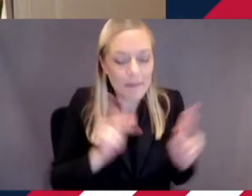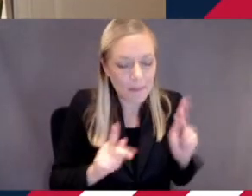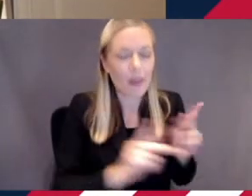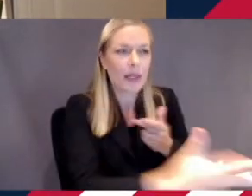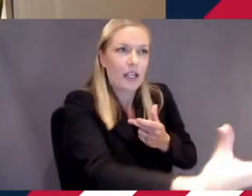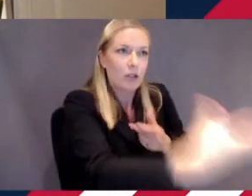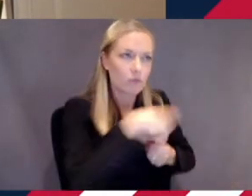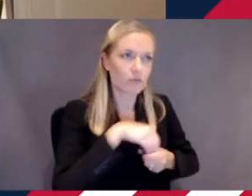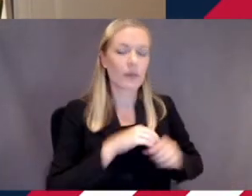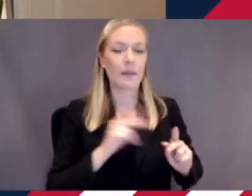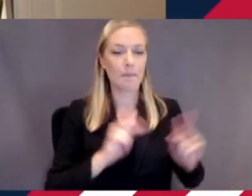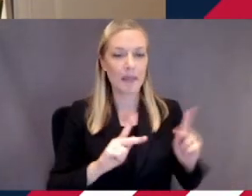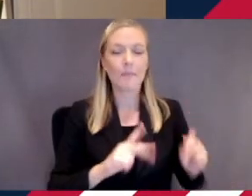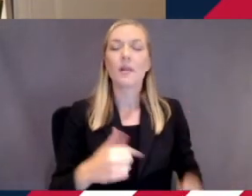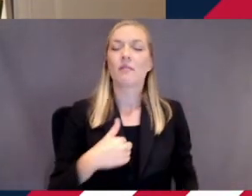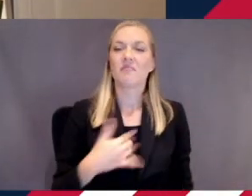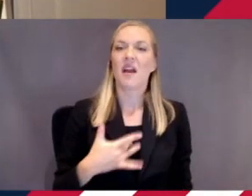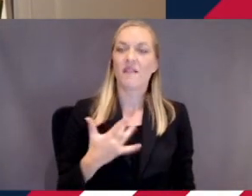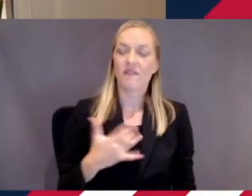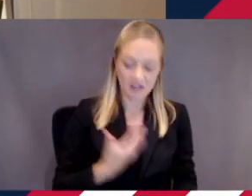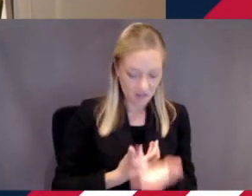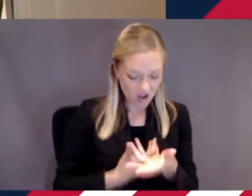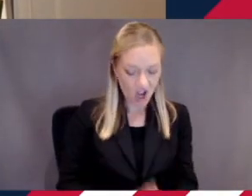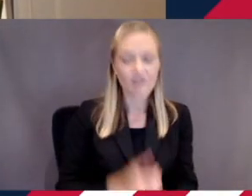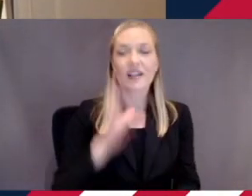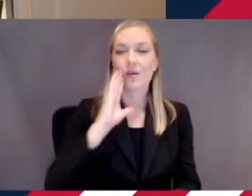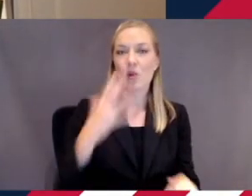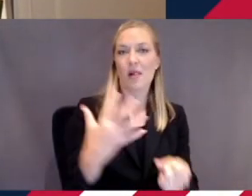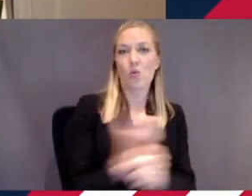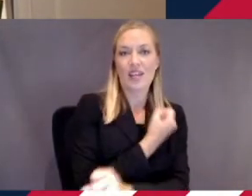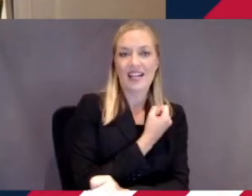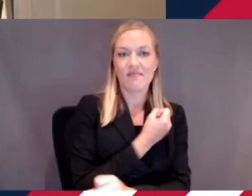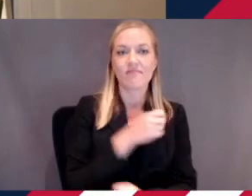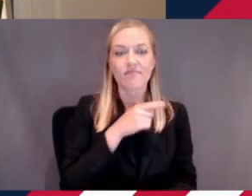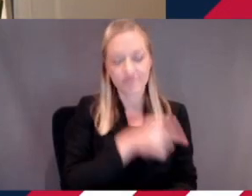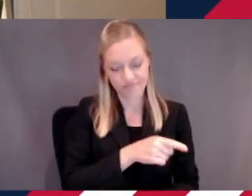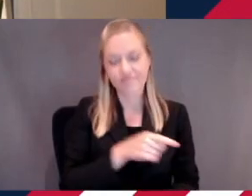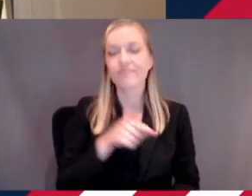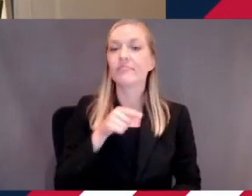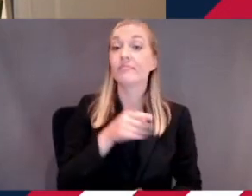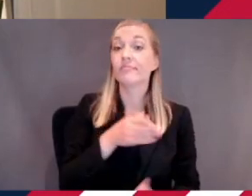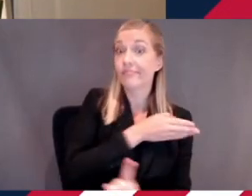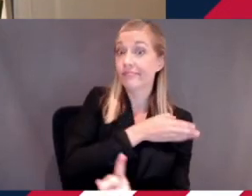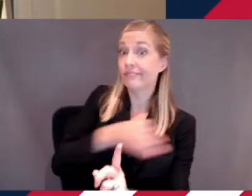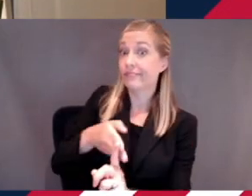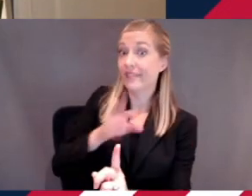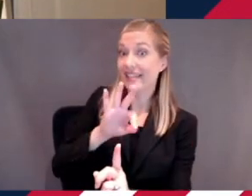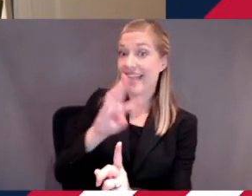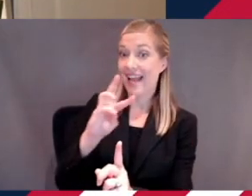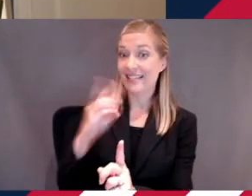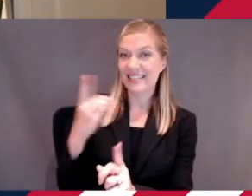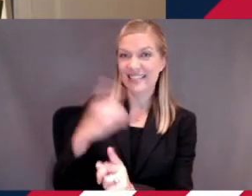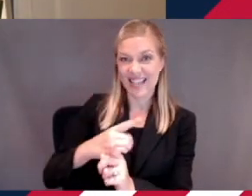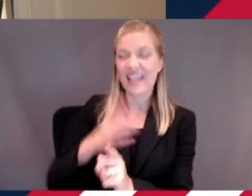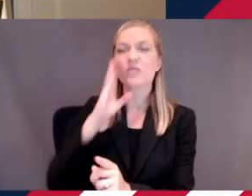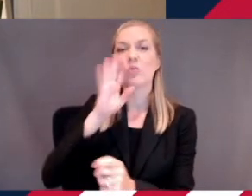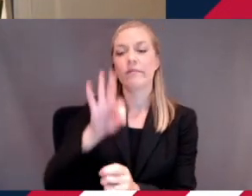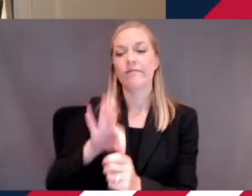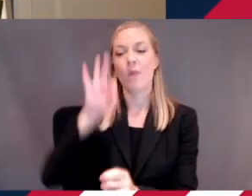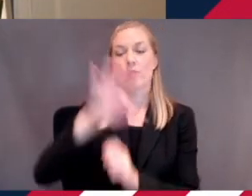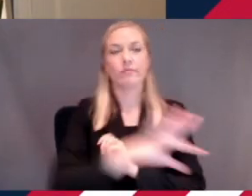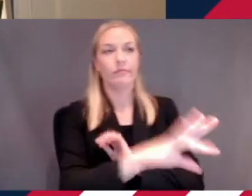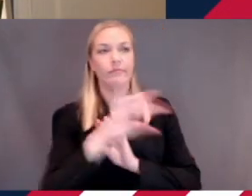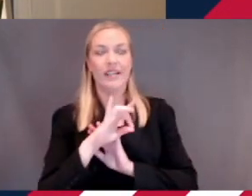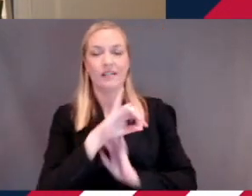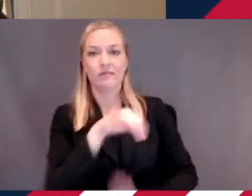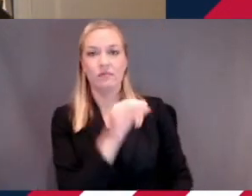out today and will win out in 96 days. We have so many challenges, but I am confident that the unity